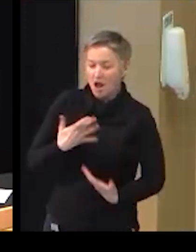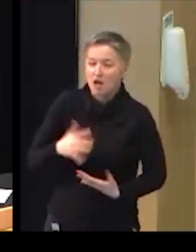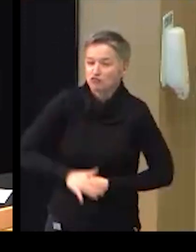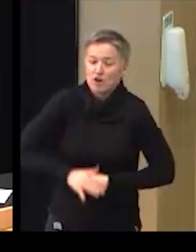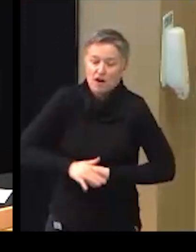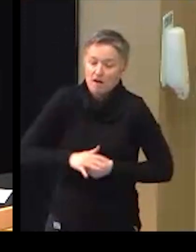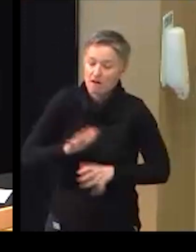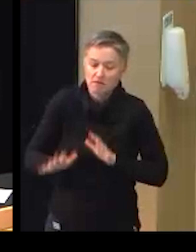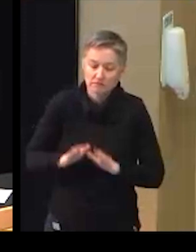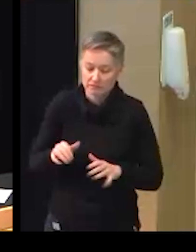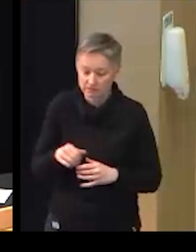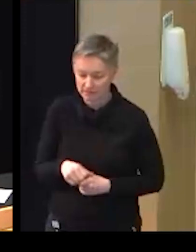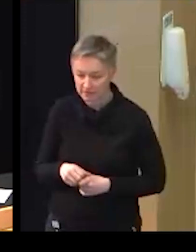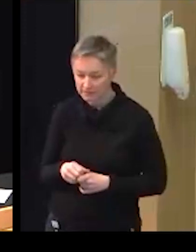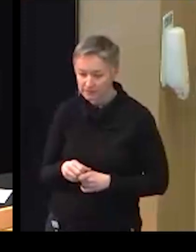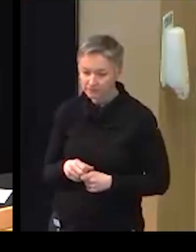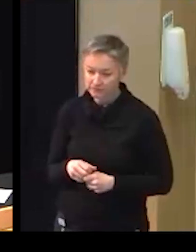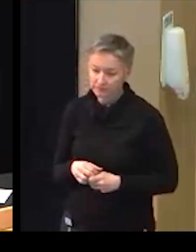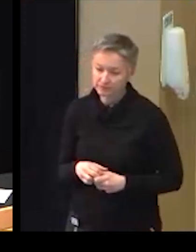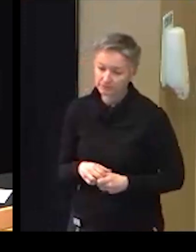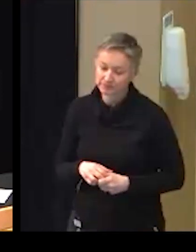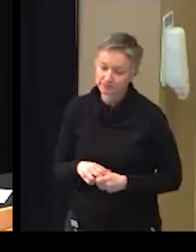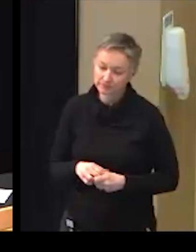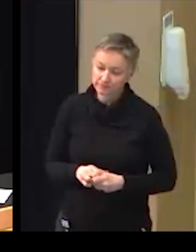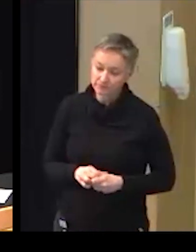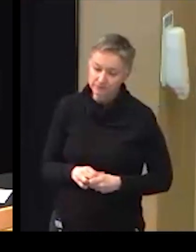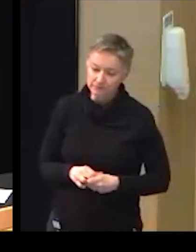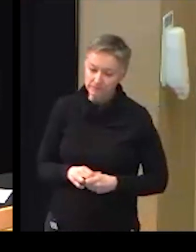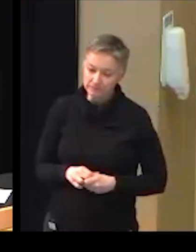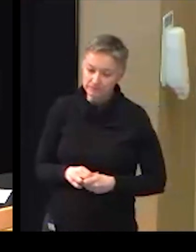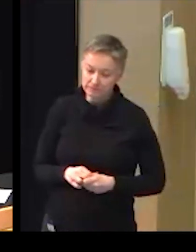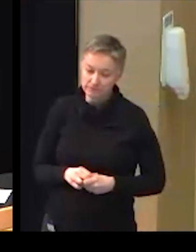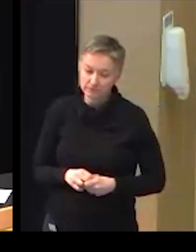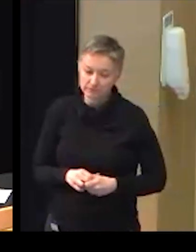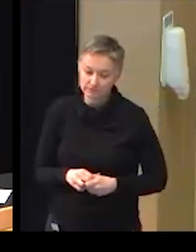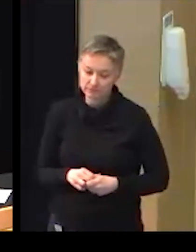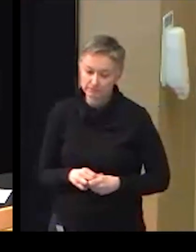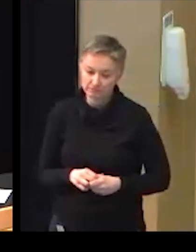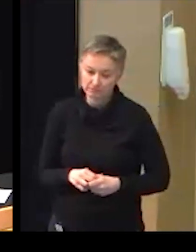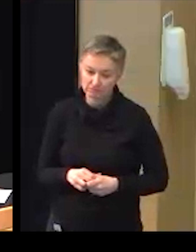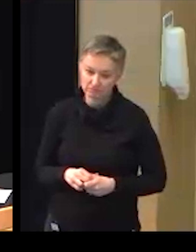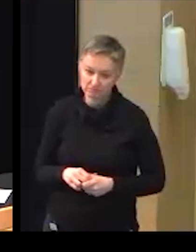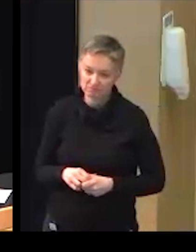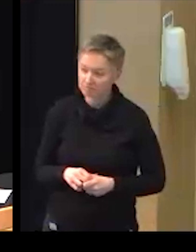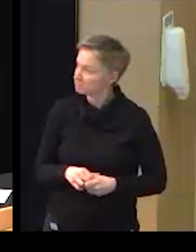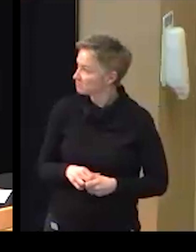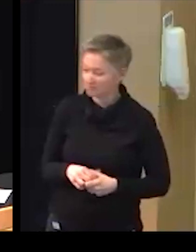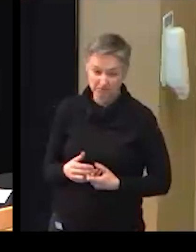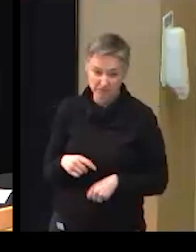people have been able to accomplish from not coming into a work site. There are civil rights laws